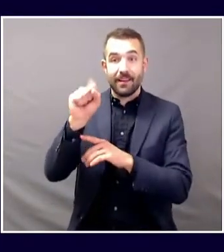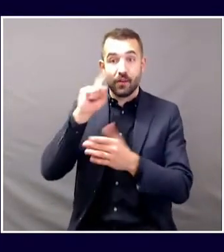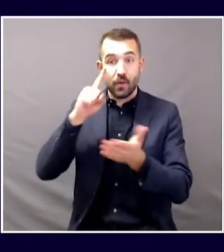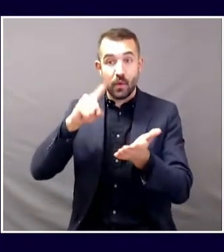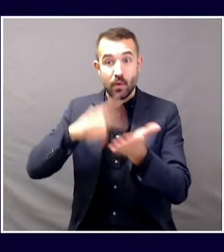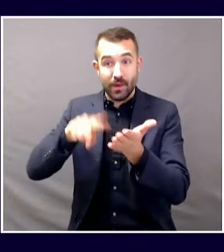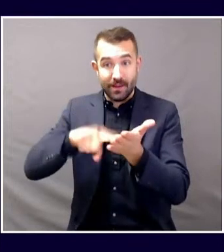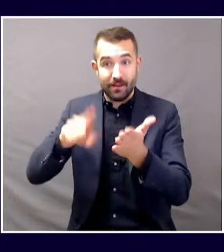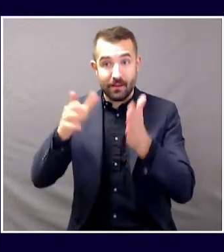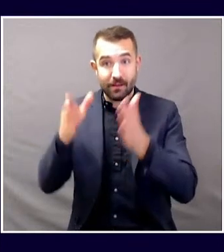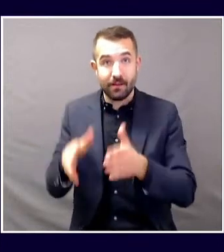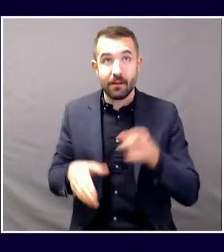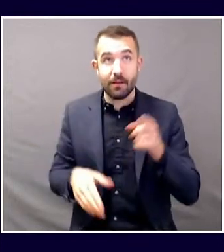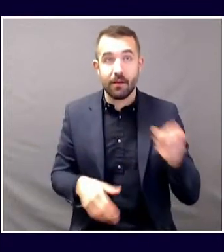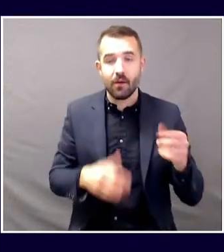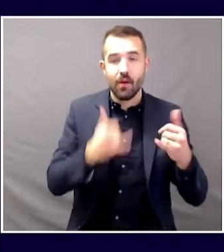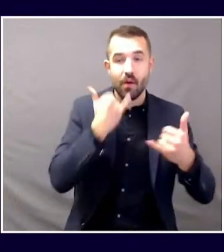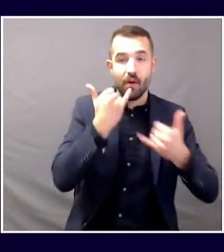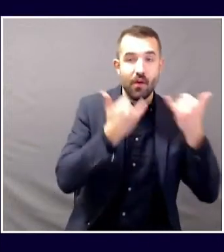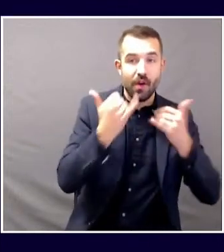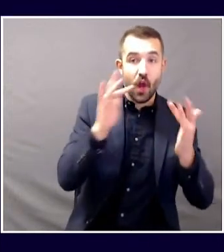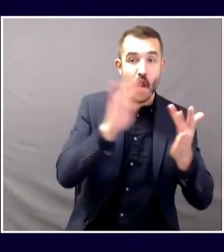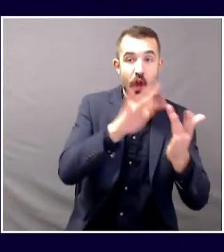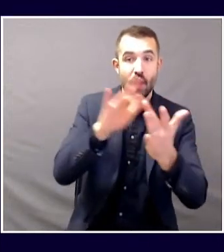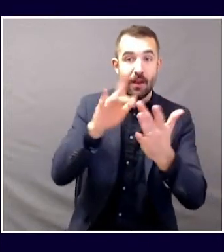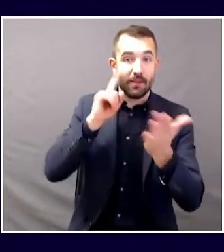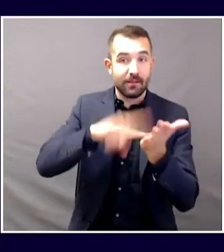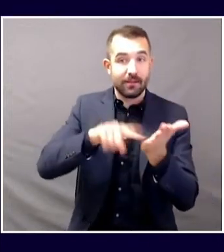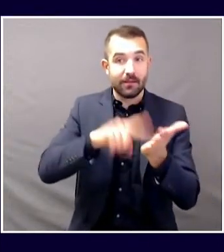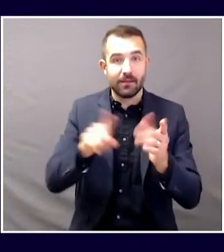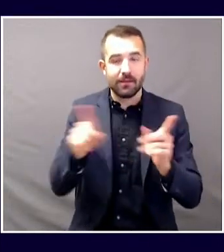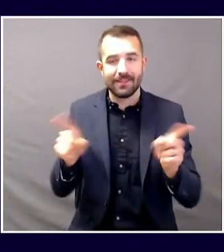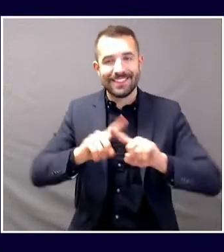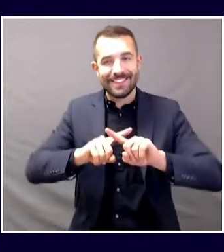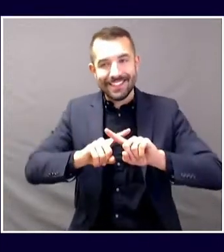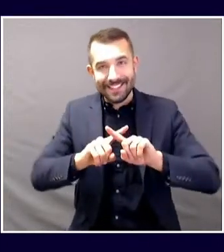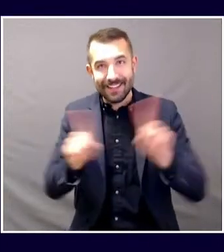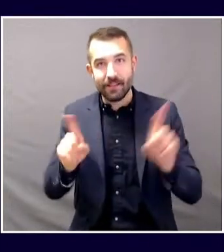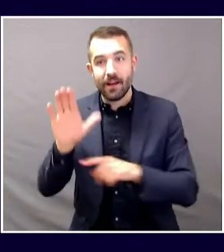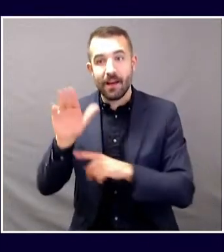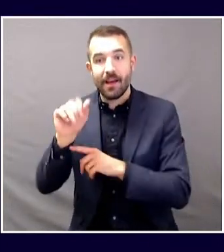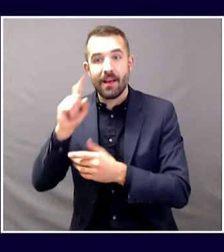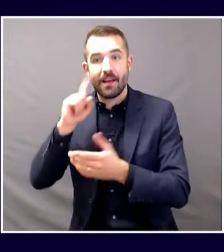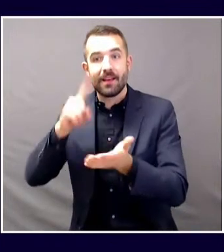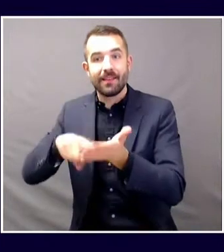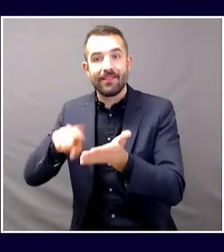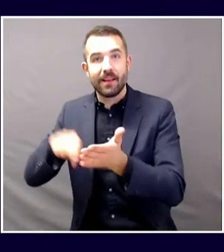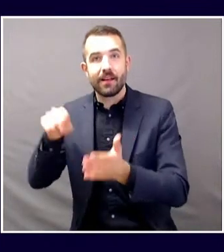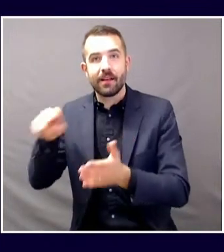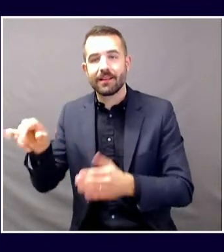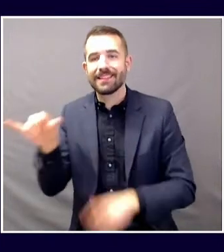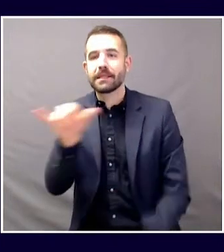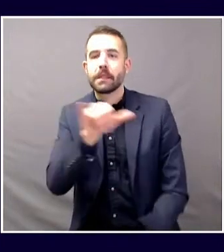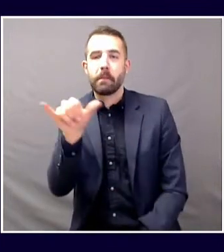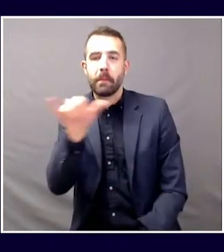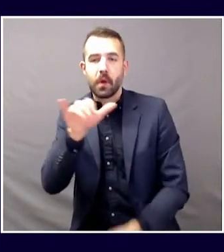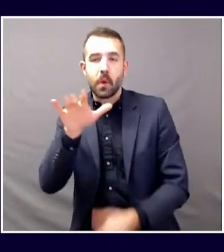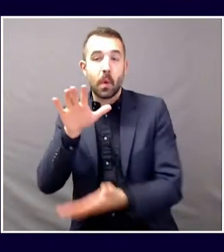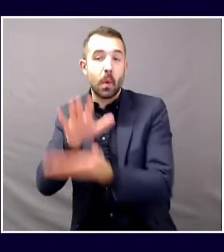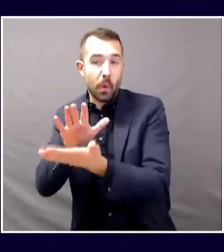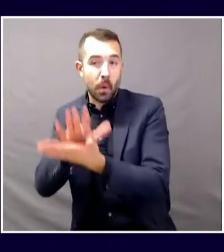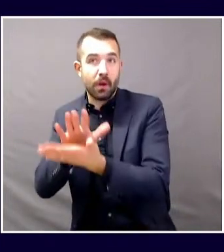outlined, for example, with schools, that's case investigation. Case investigation asks, where could you have gotten COVID